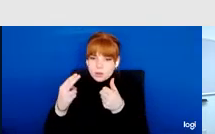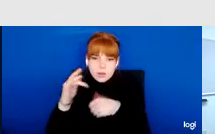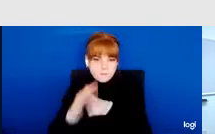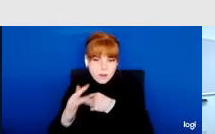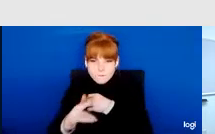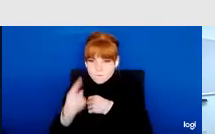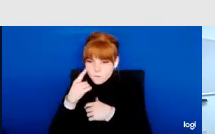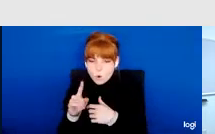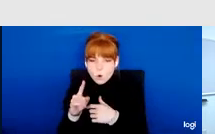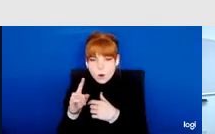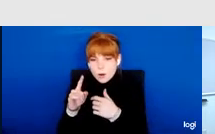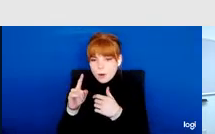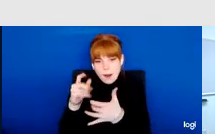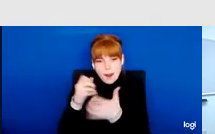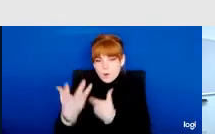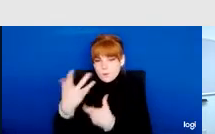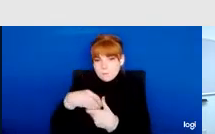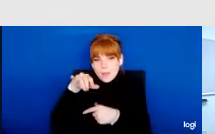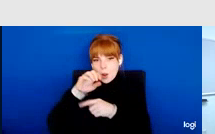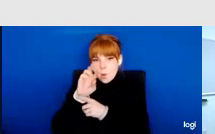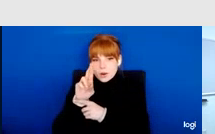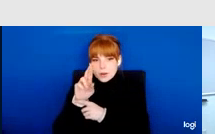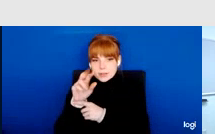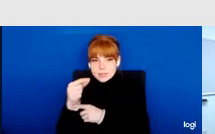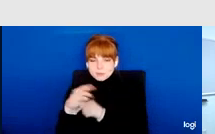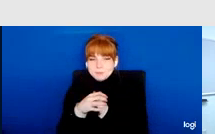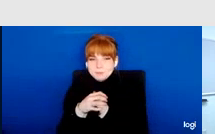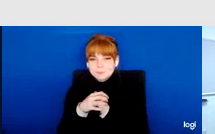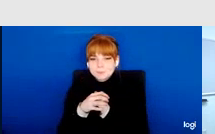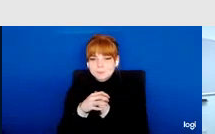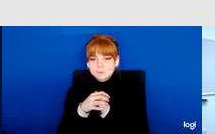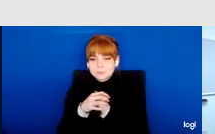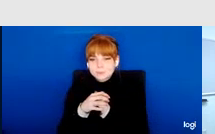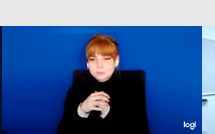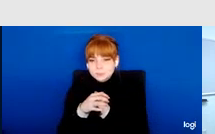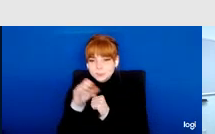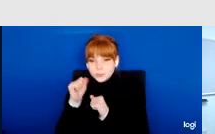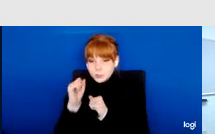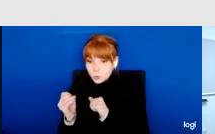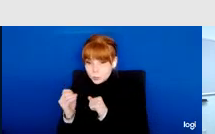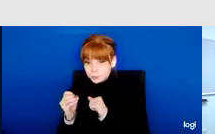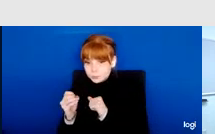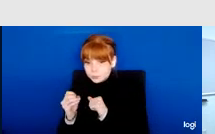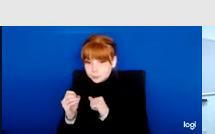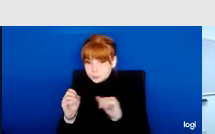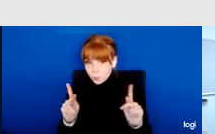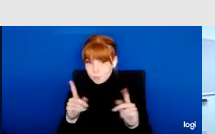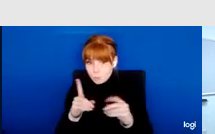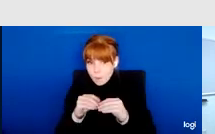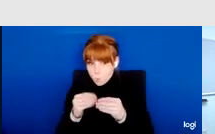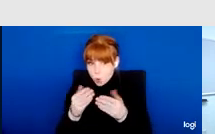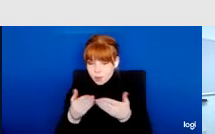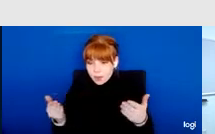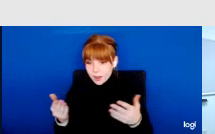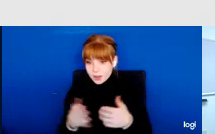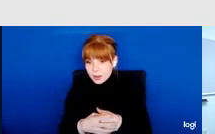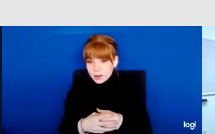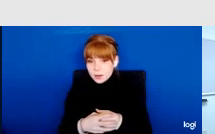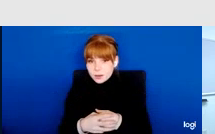with that organization. So, then one more item, let's